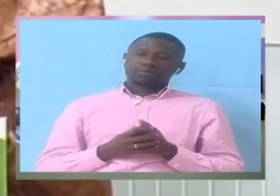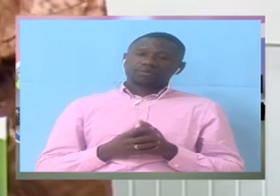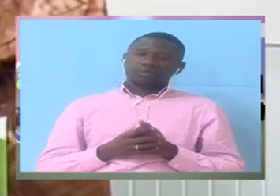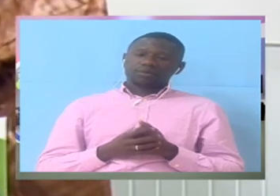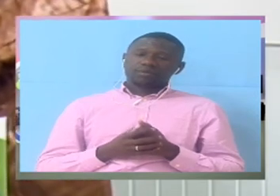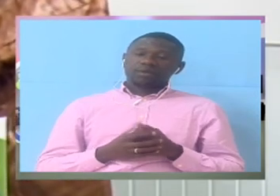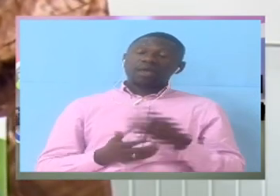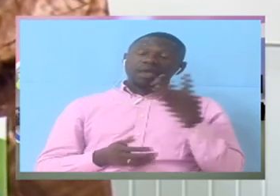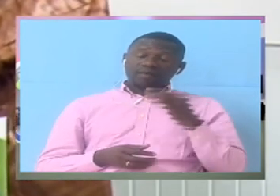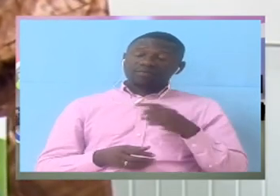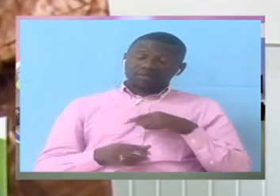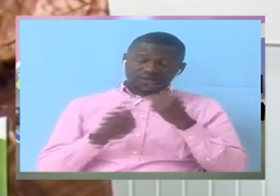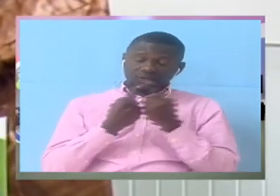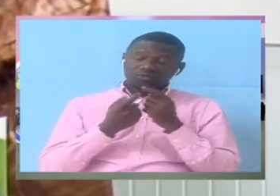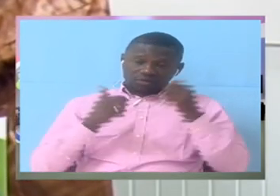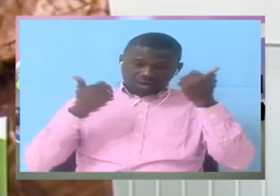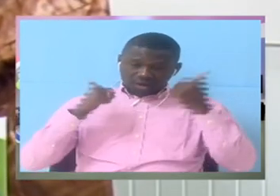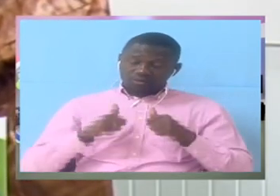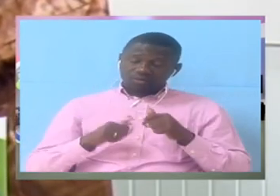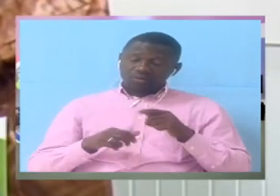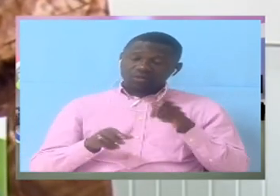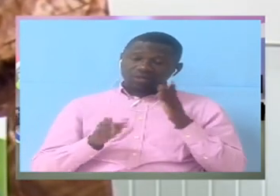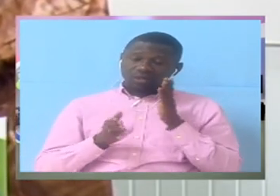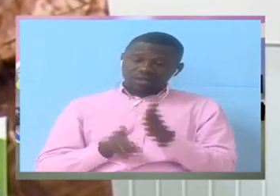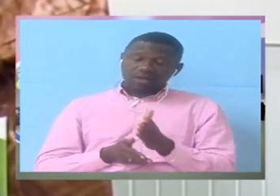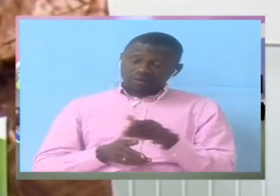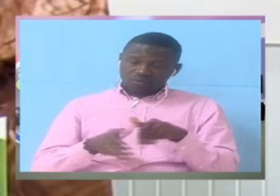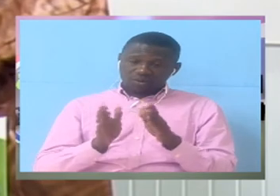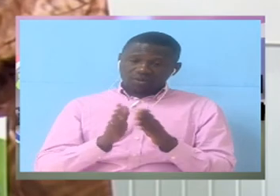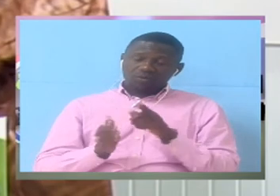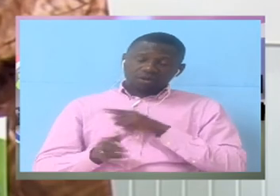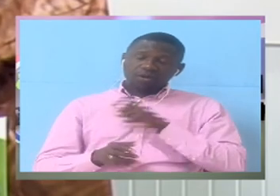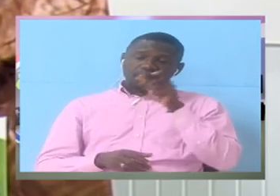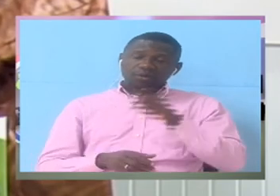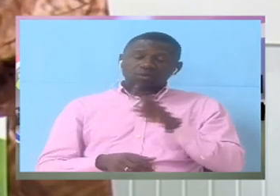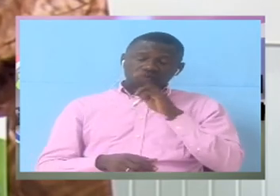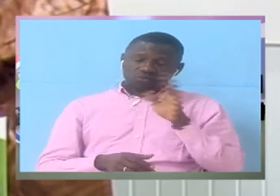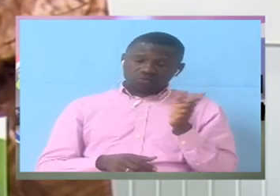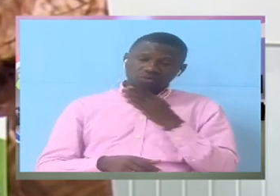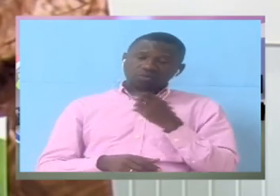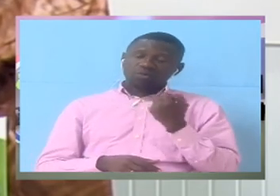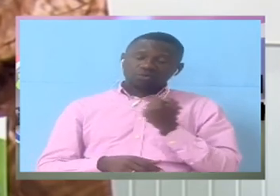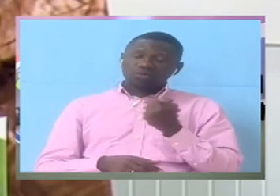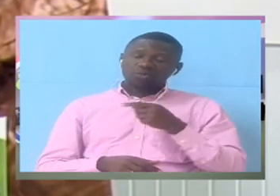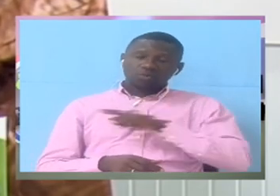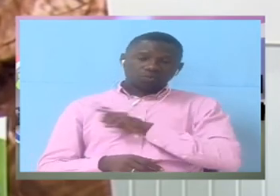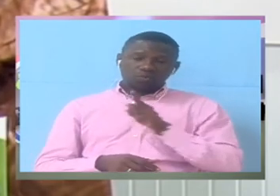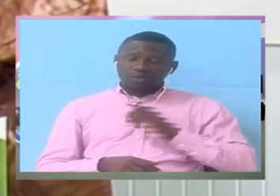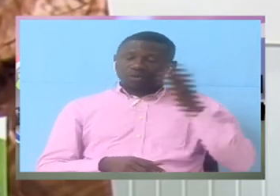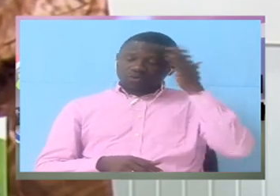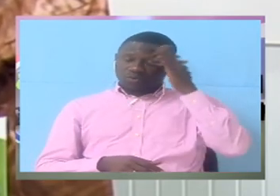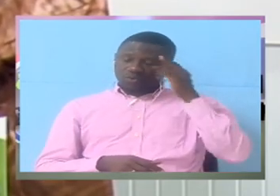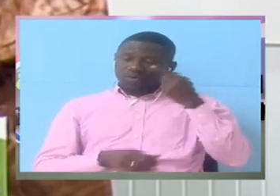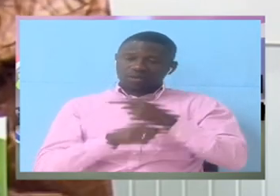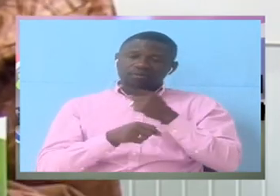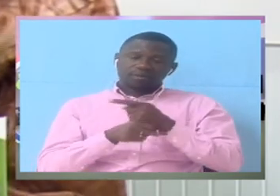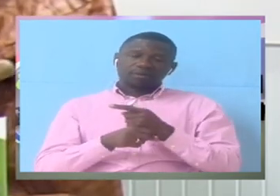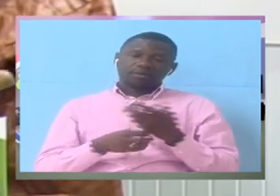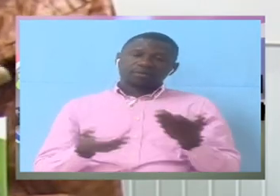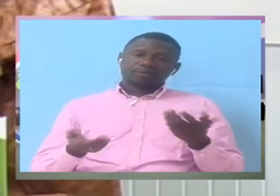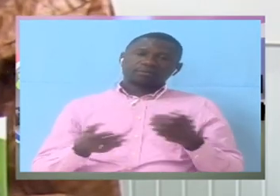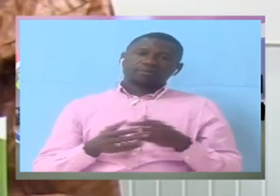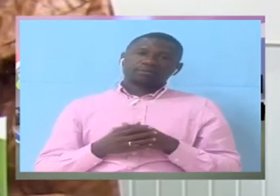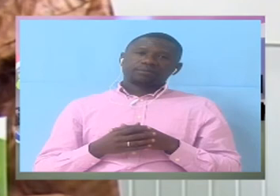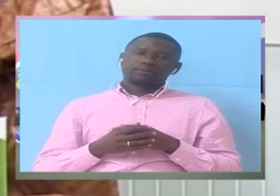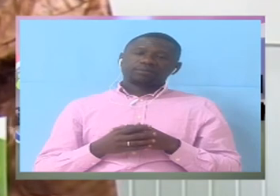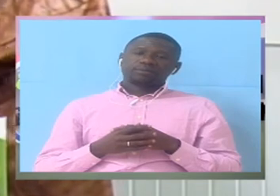ex-soldiers. If things should be done rightly, we are the ones who should go because we know the Gambia. But they didn't agree to that. Atu